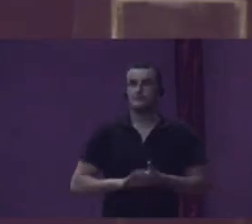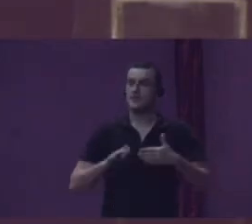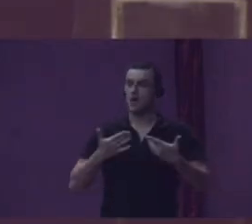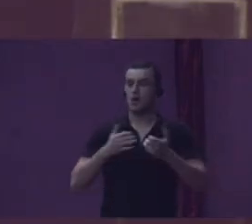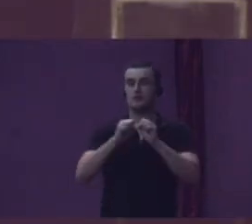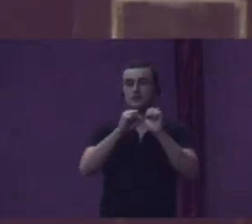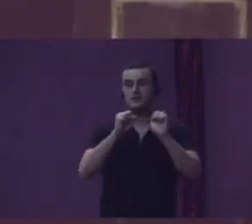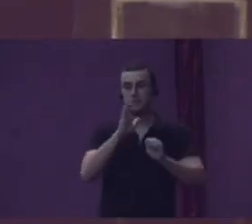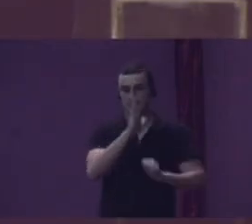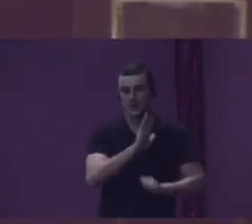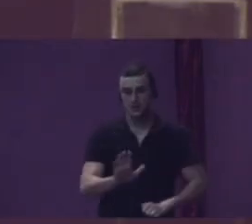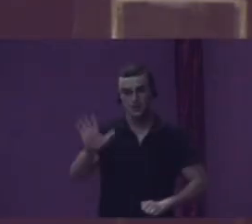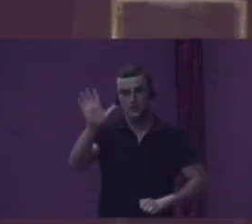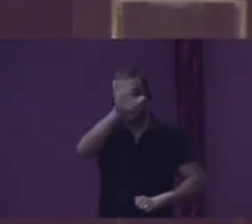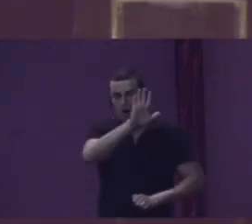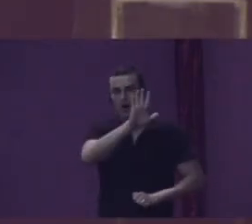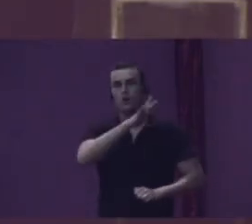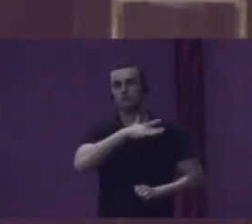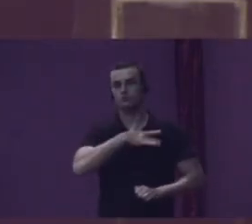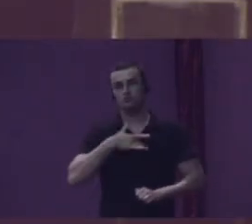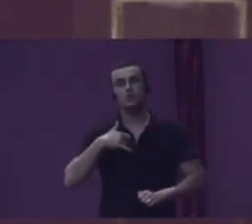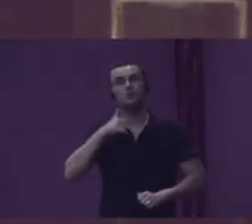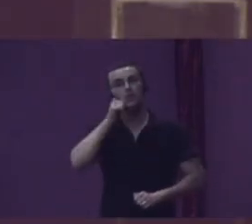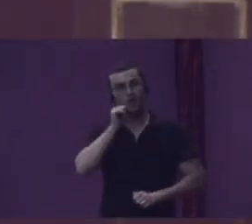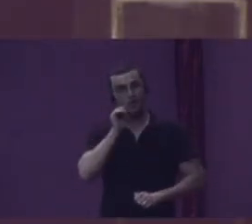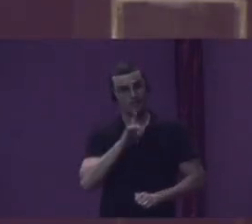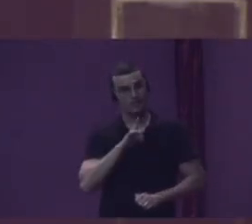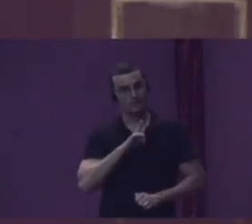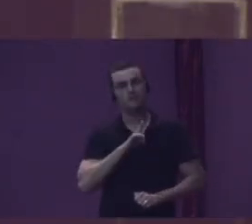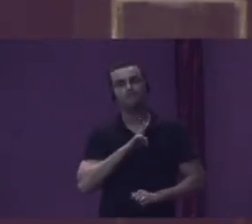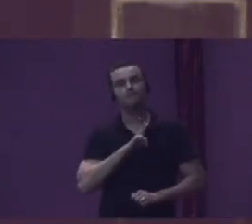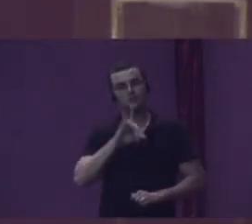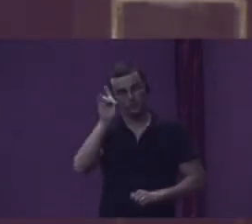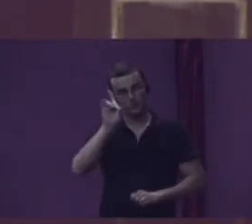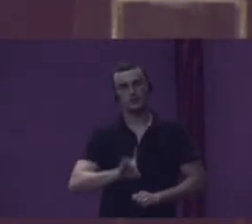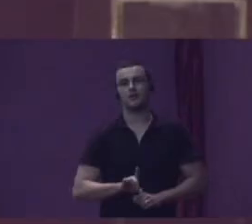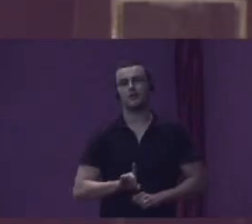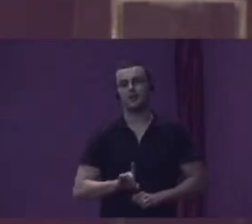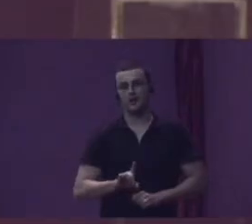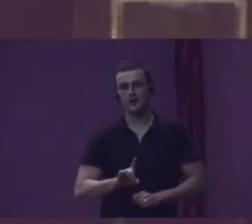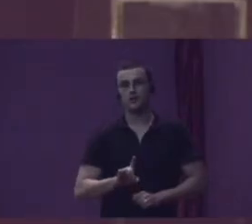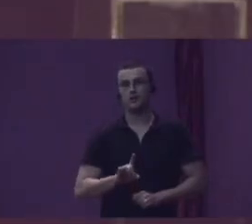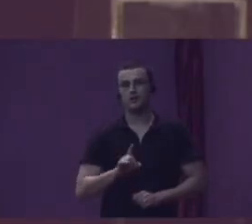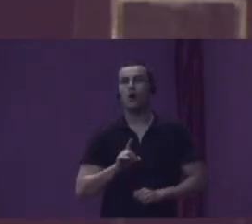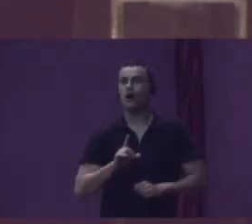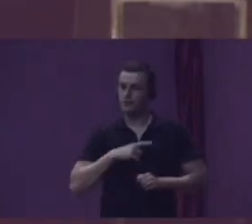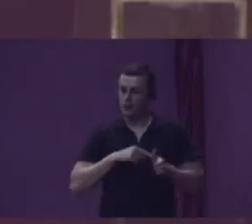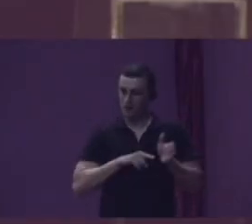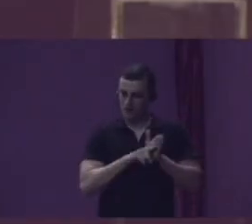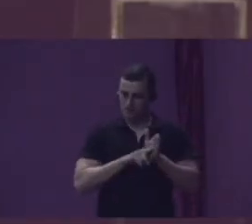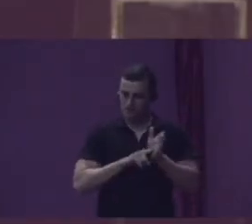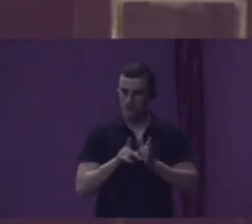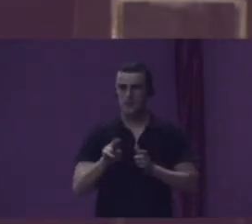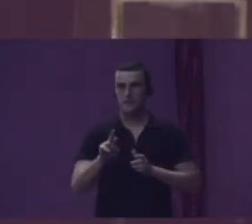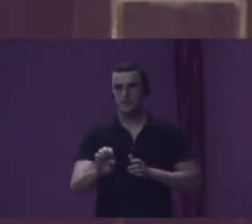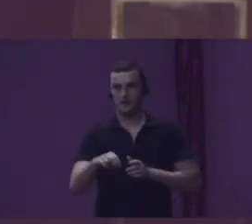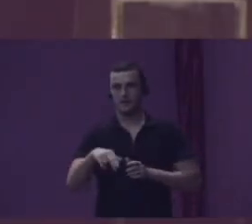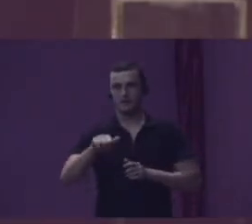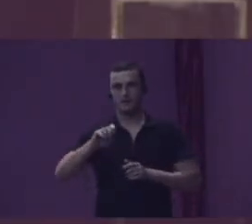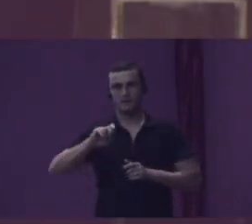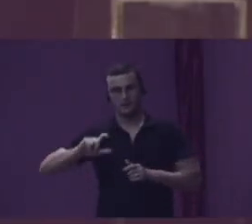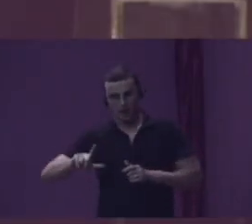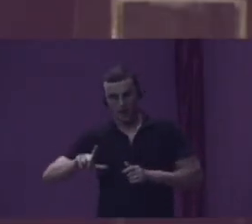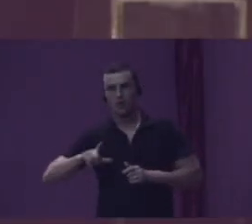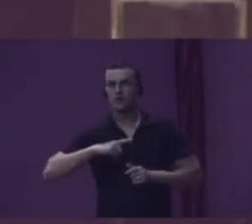neonatal care, care for her children, for general primary health care. And as I mentioned, access